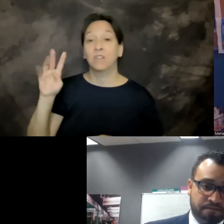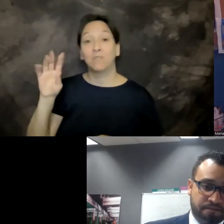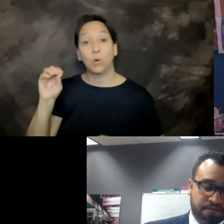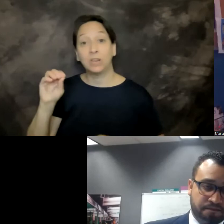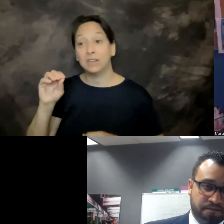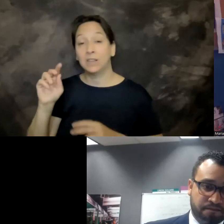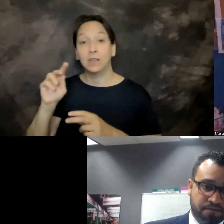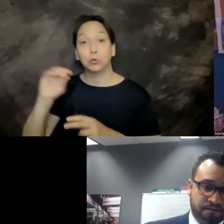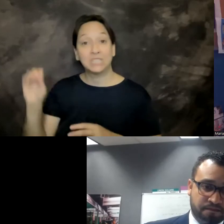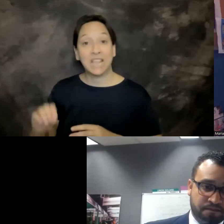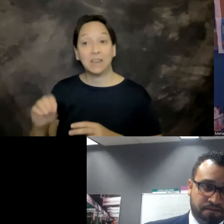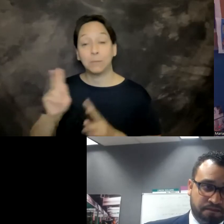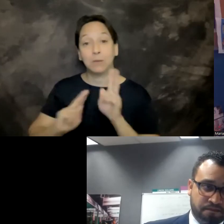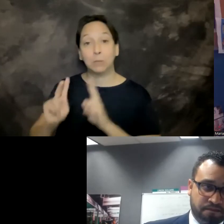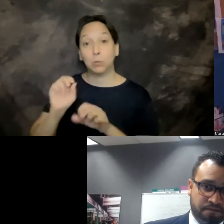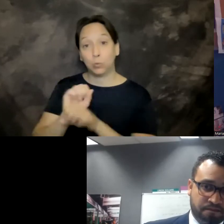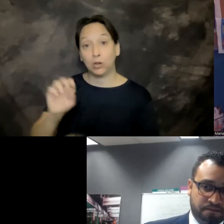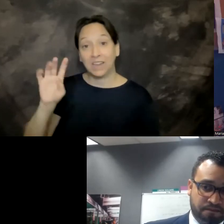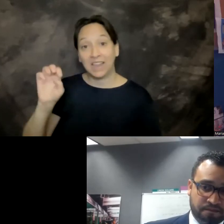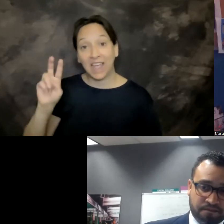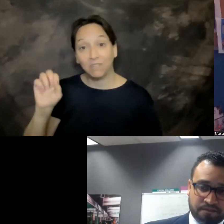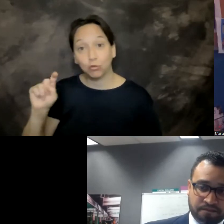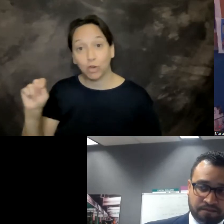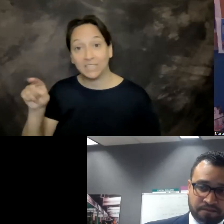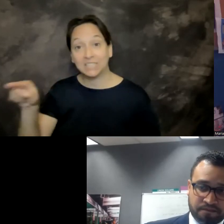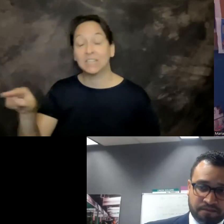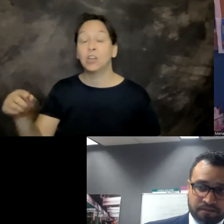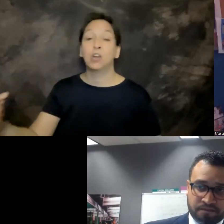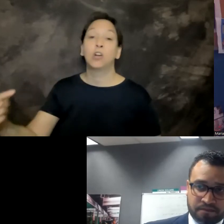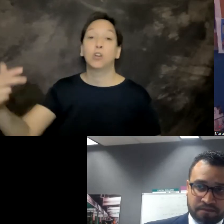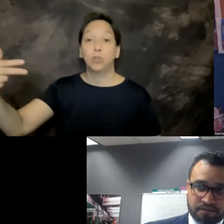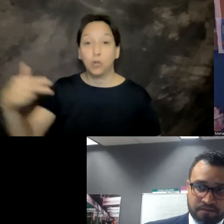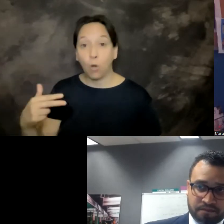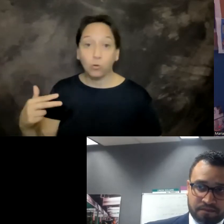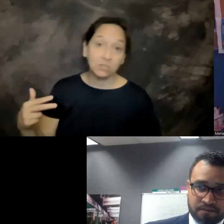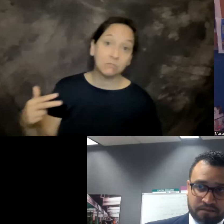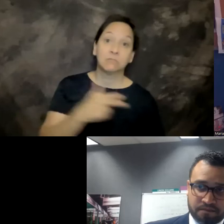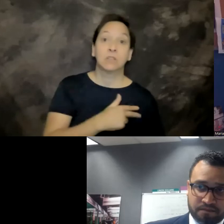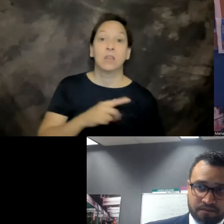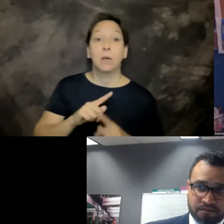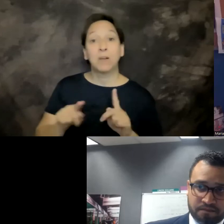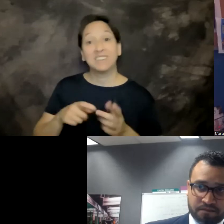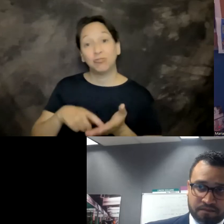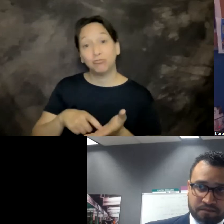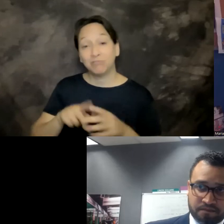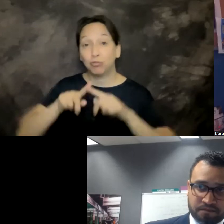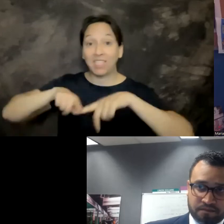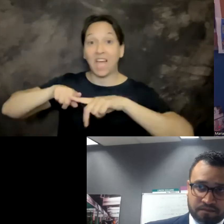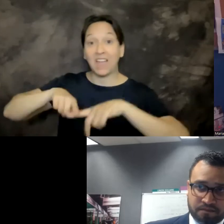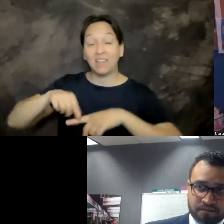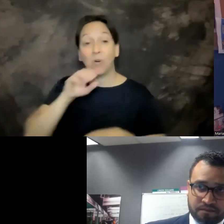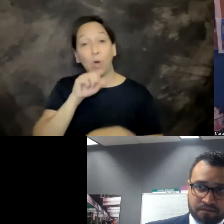of Everett to go to outside the city on commuter rail, but rely on getting on the Orange Line to make